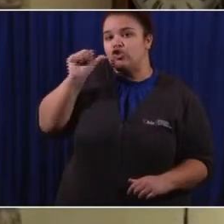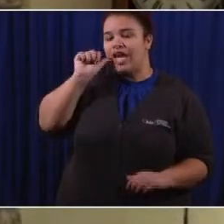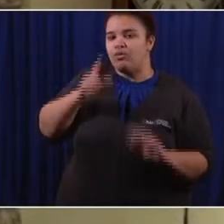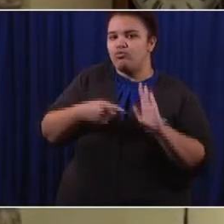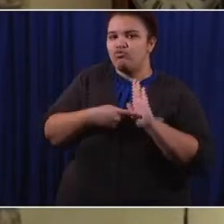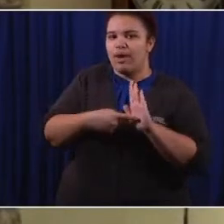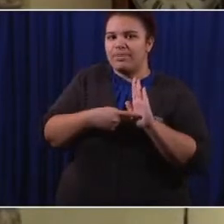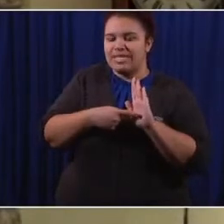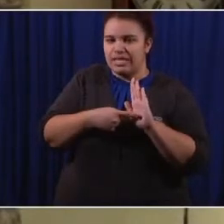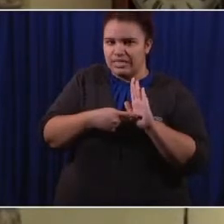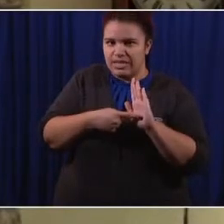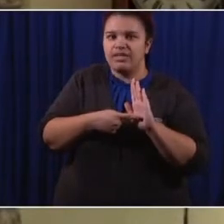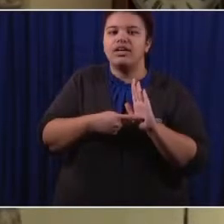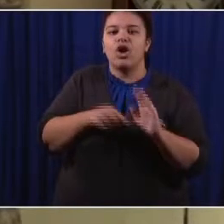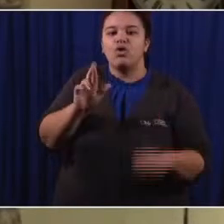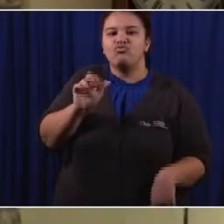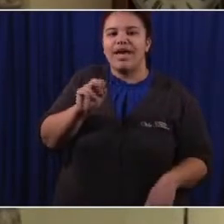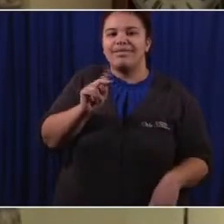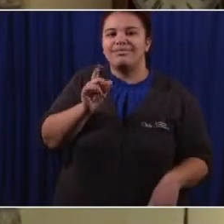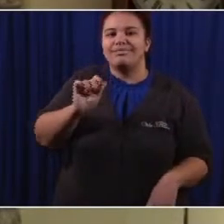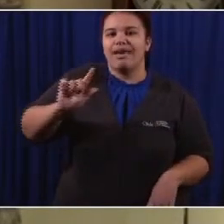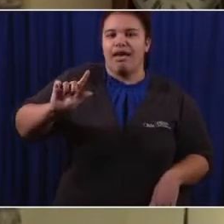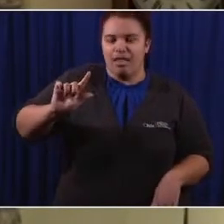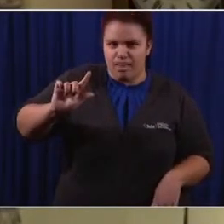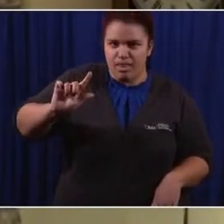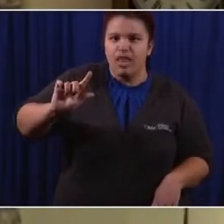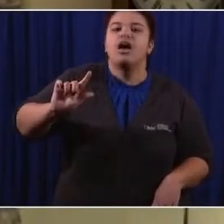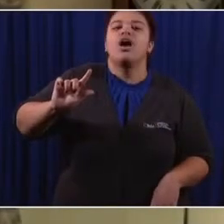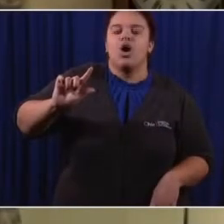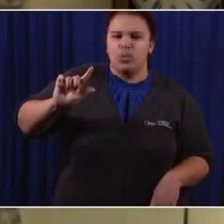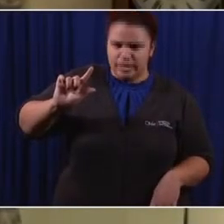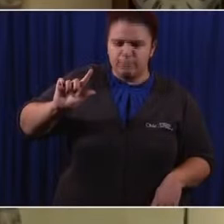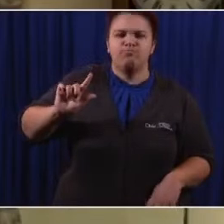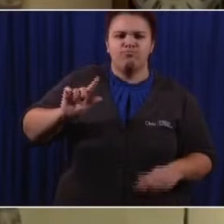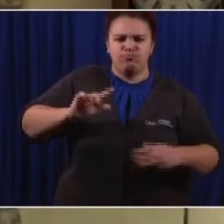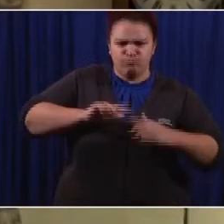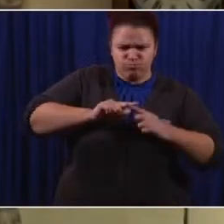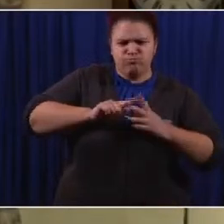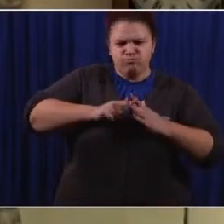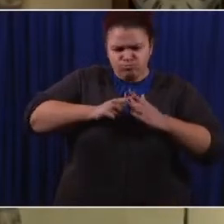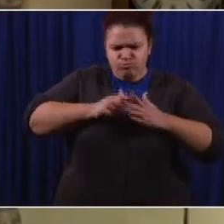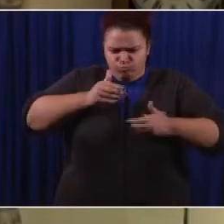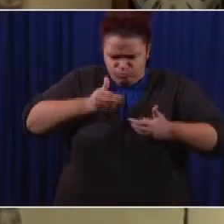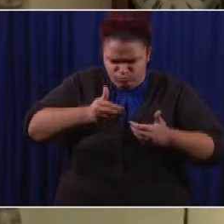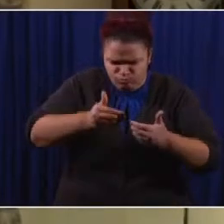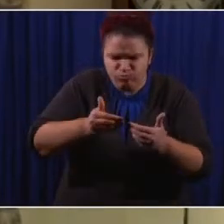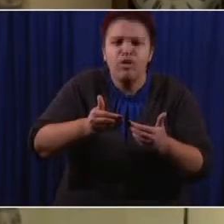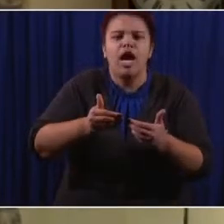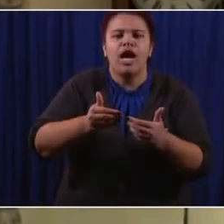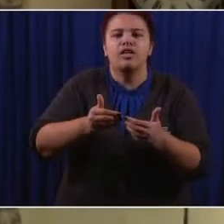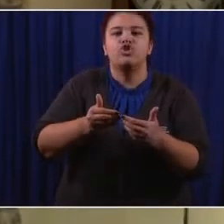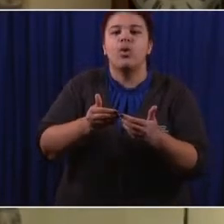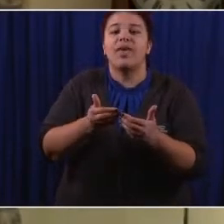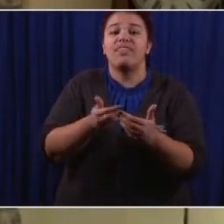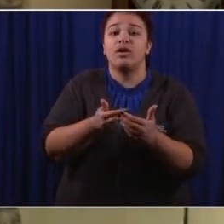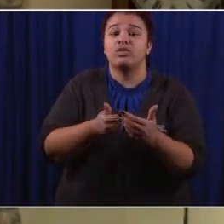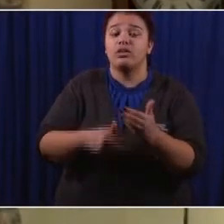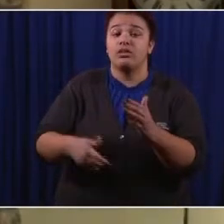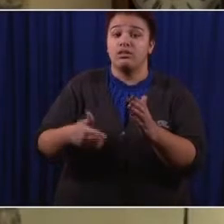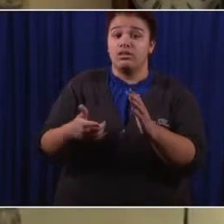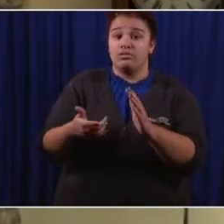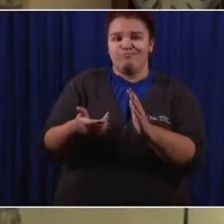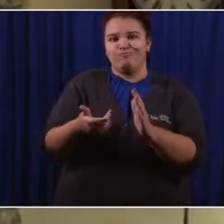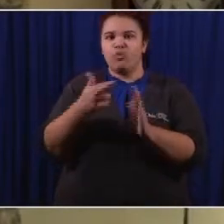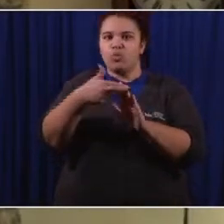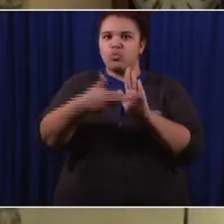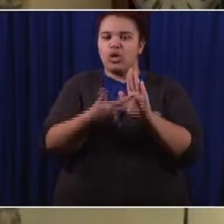state of emergency in Ohio and existing healthcare orders. Grendell mentioned the violation of the separation of powers in the continued state of emergency